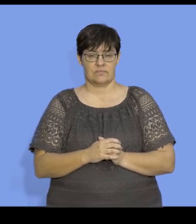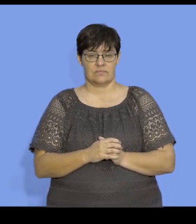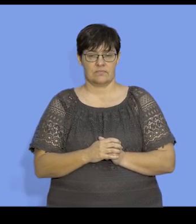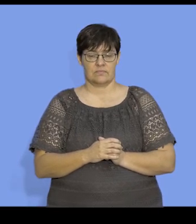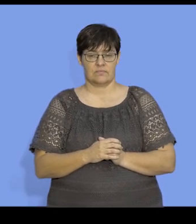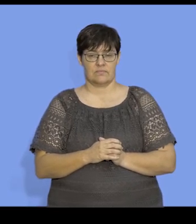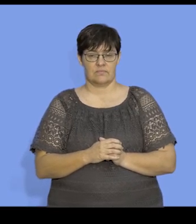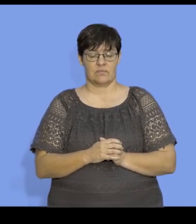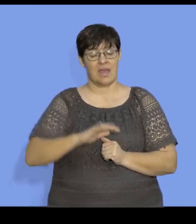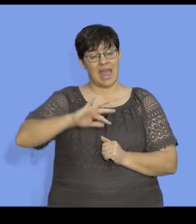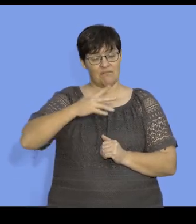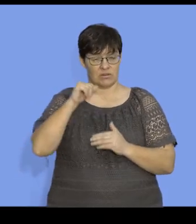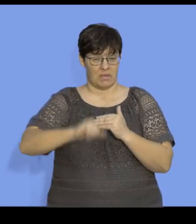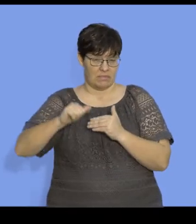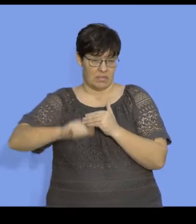That is your average per month.